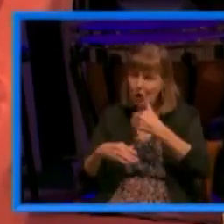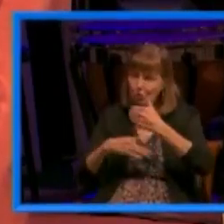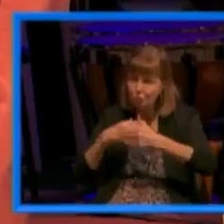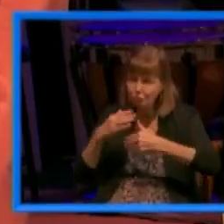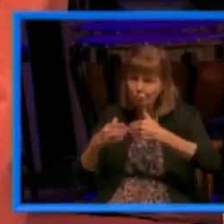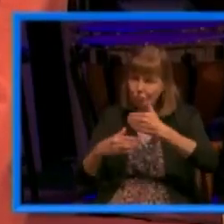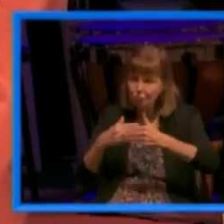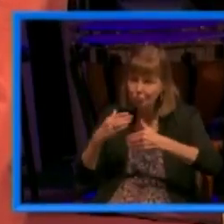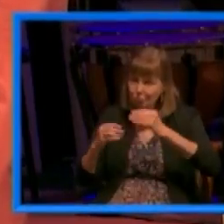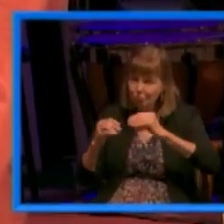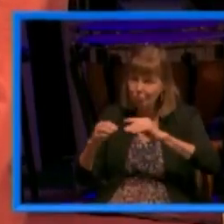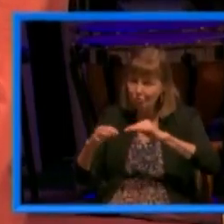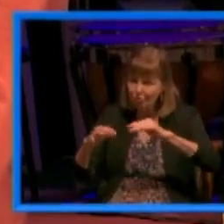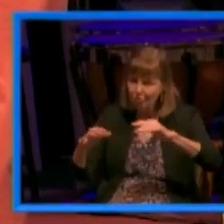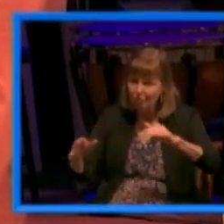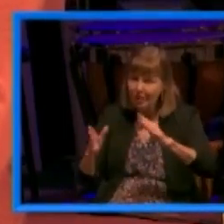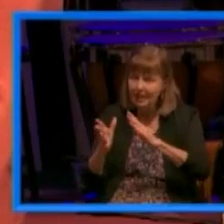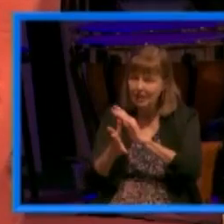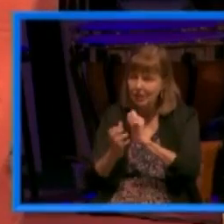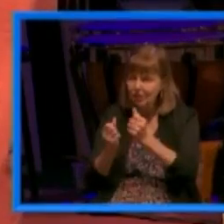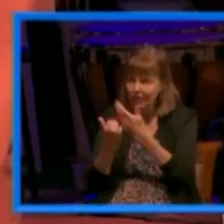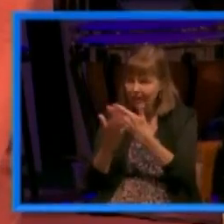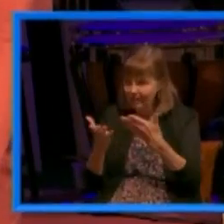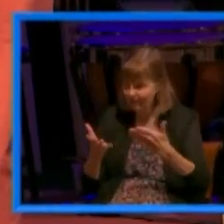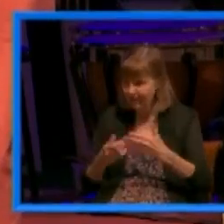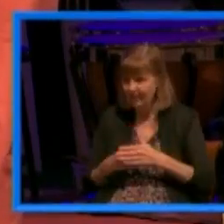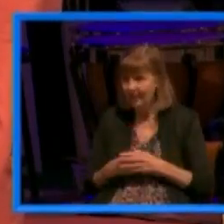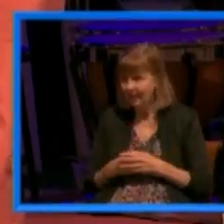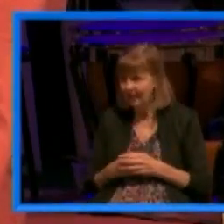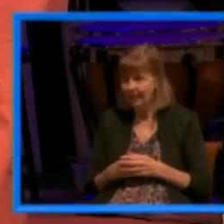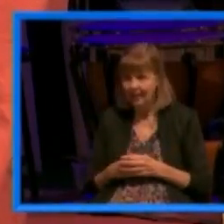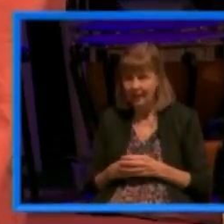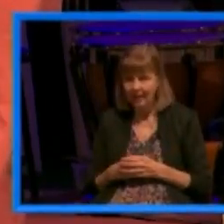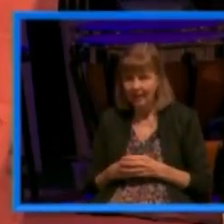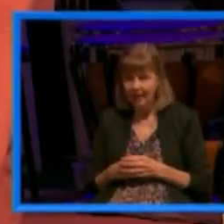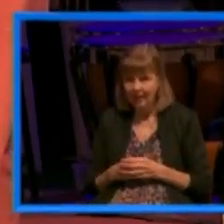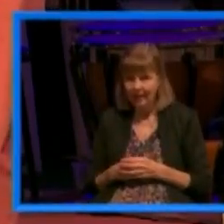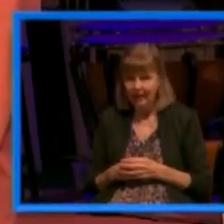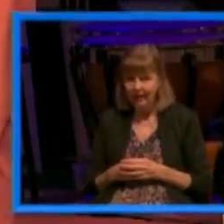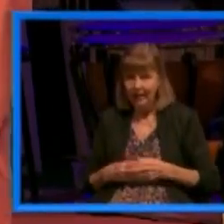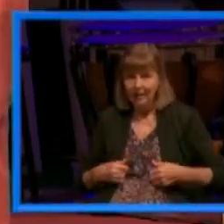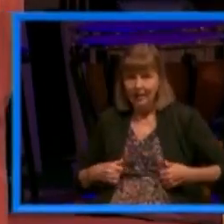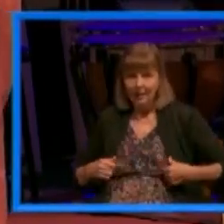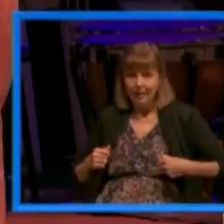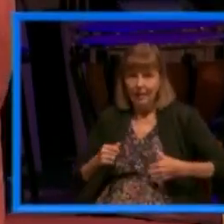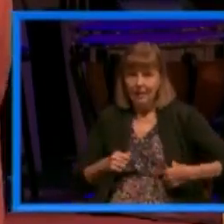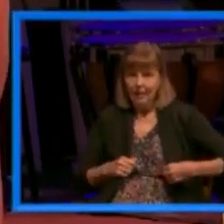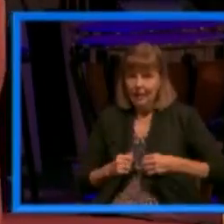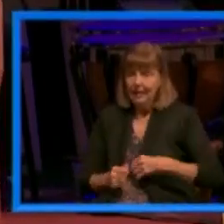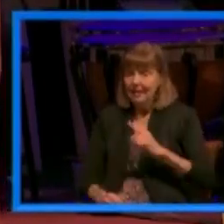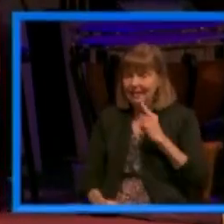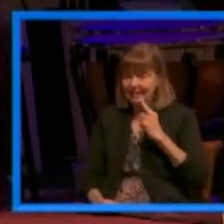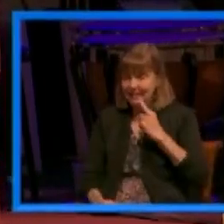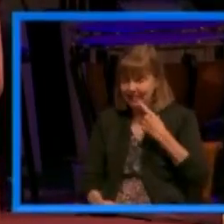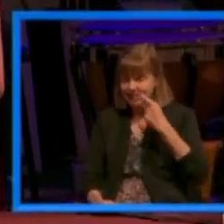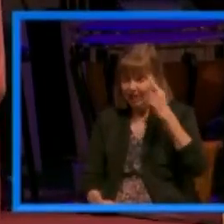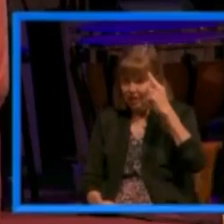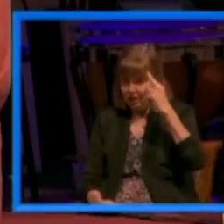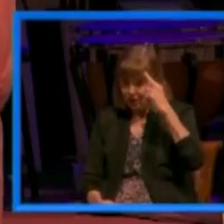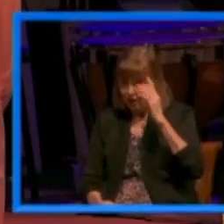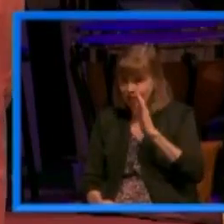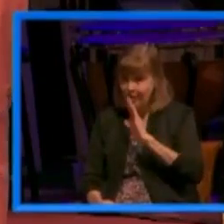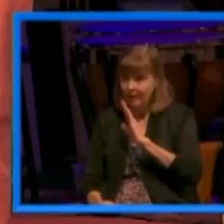touched. Brothers and sisters, hear me with sober-minded thought. The sins that you